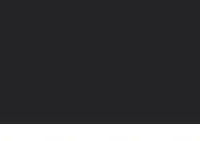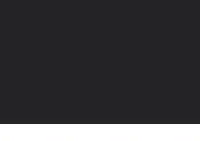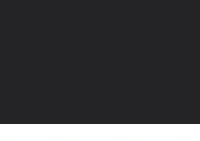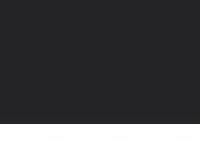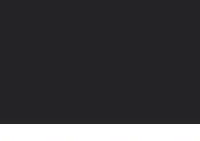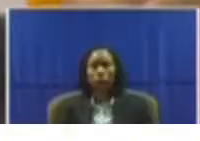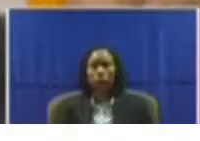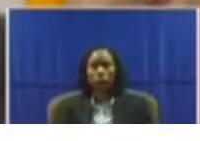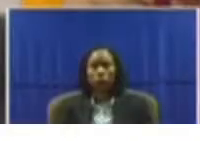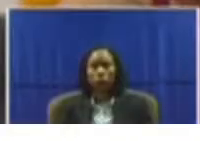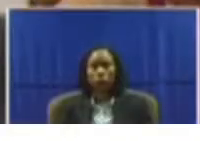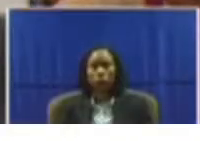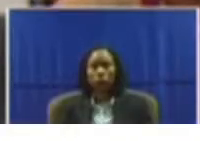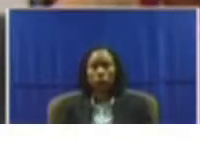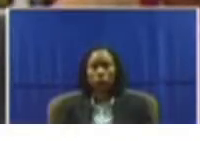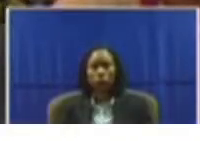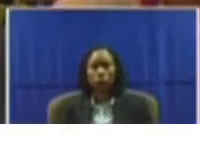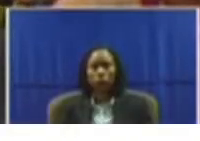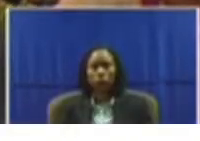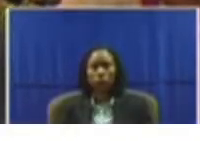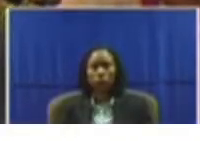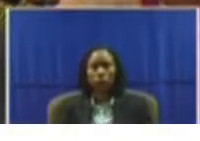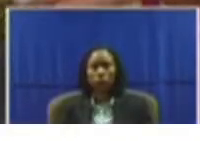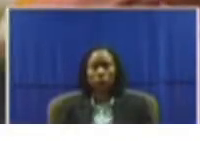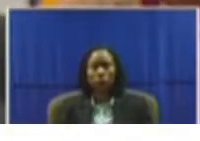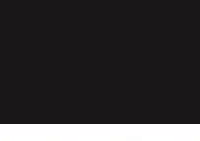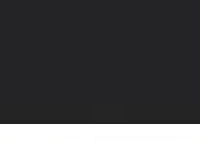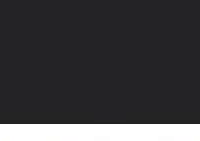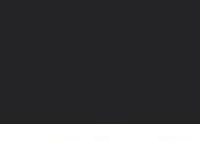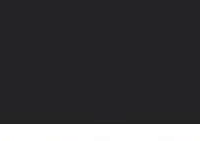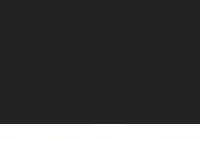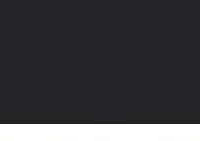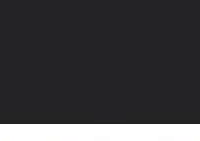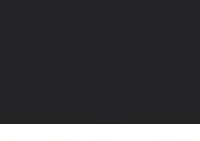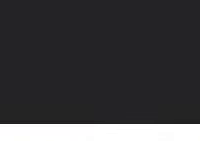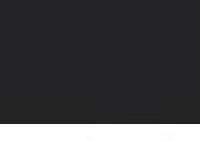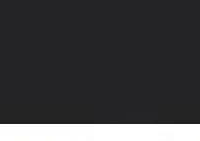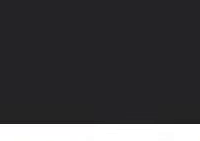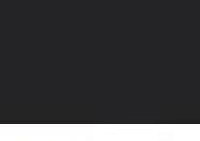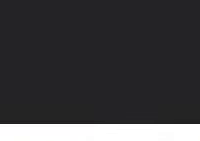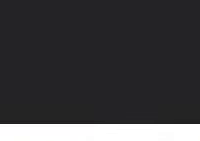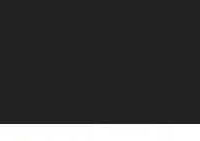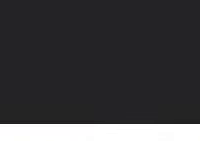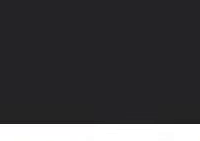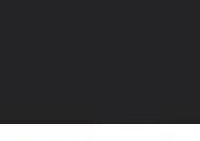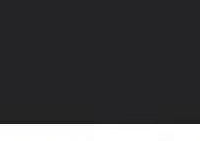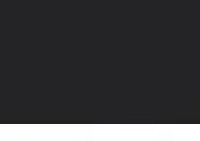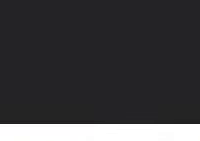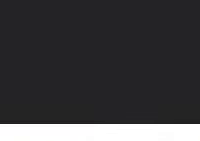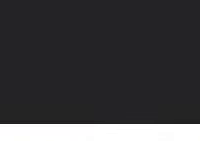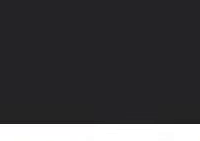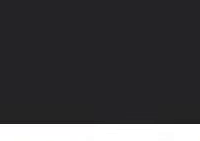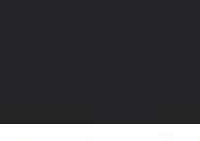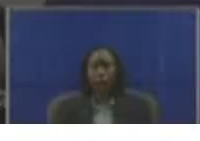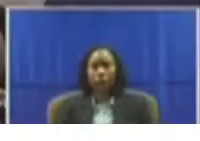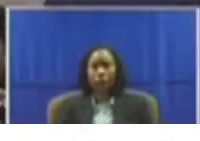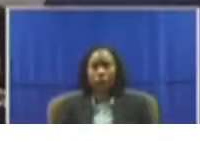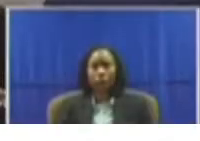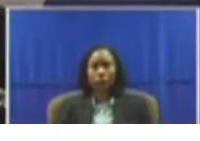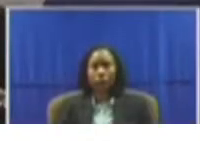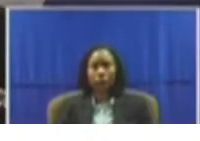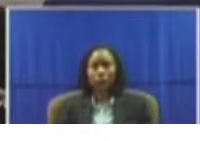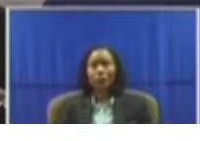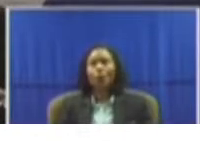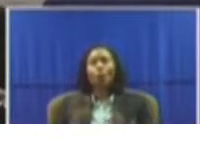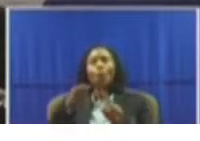that's not a I point. can't even do it, but you are saying our position. Honorable Point of order, Chief Whip.